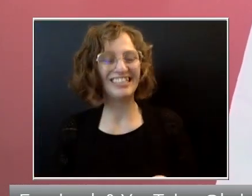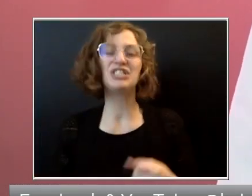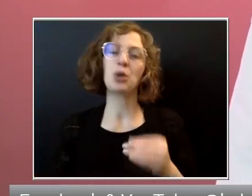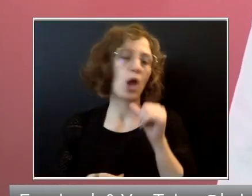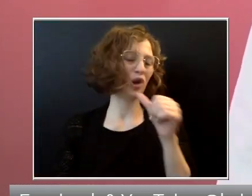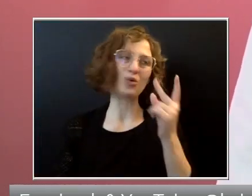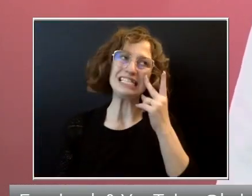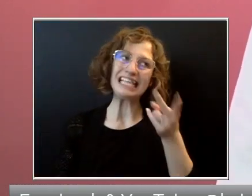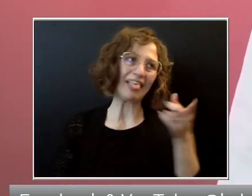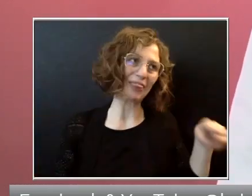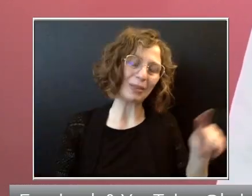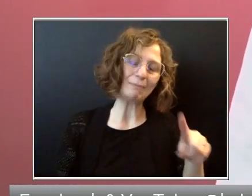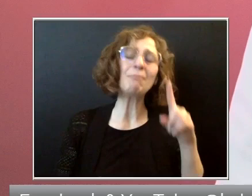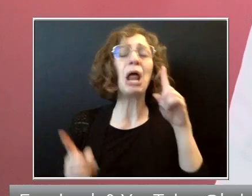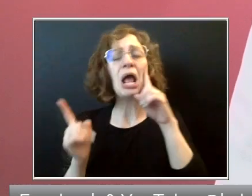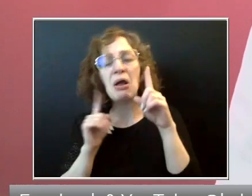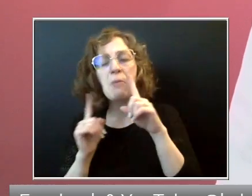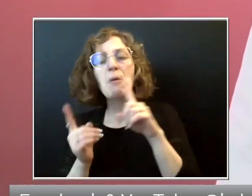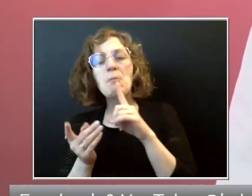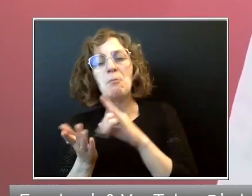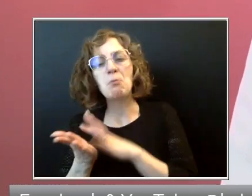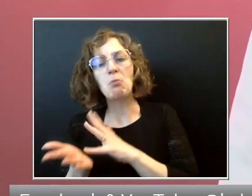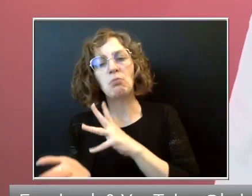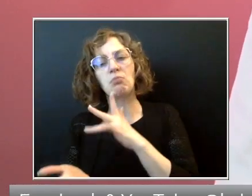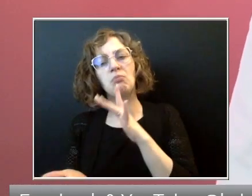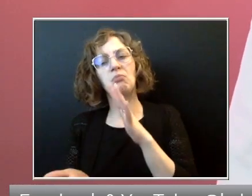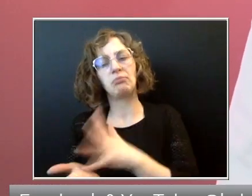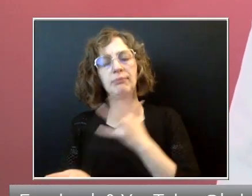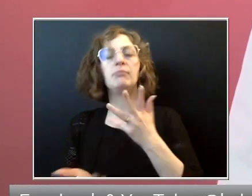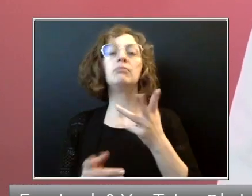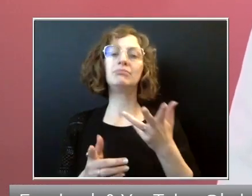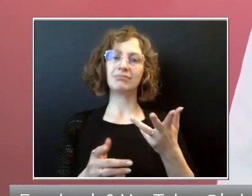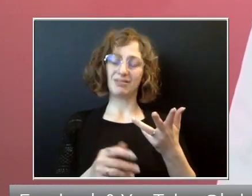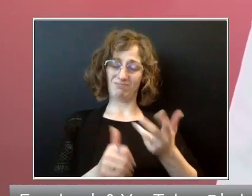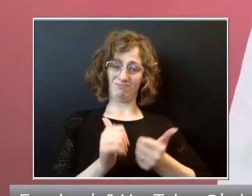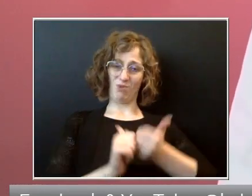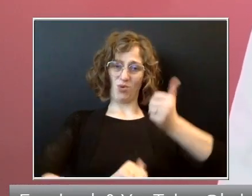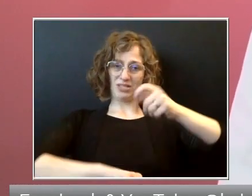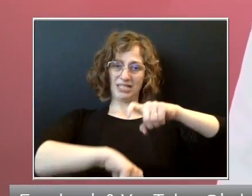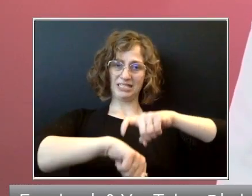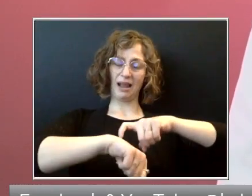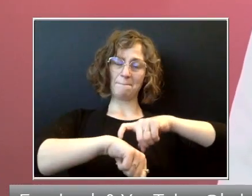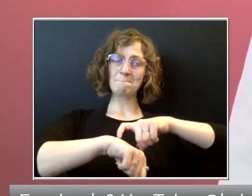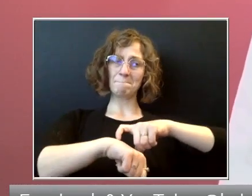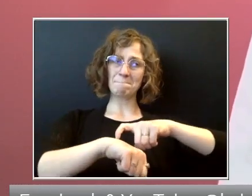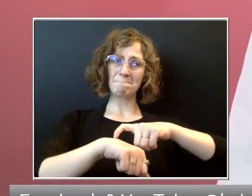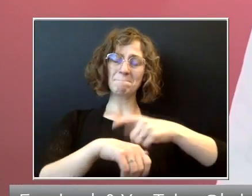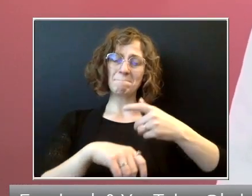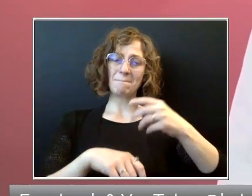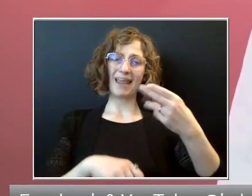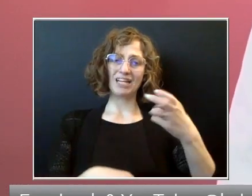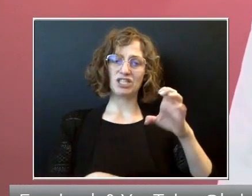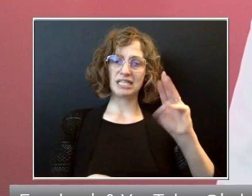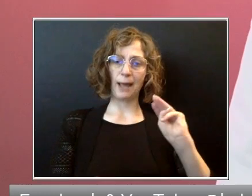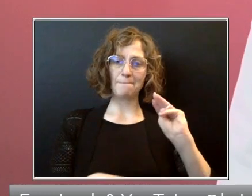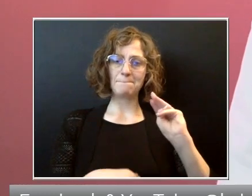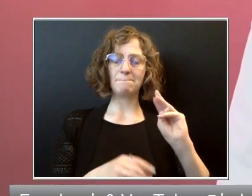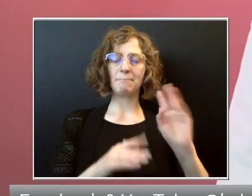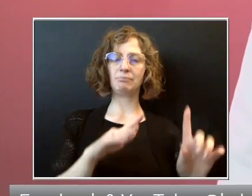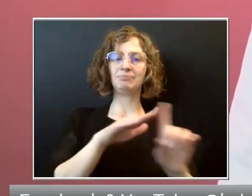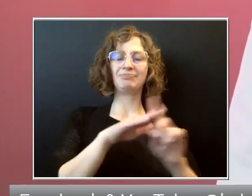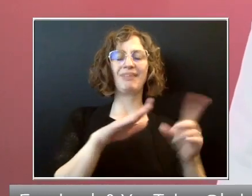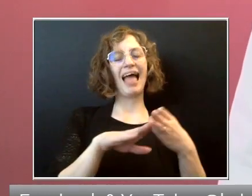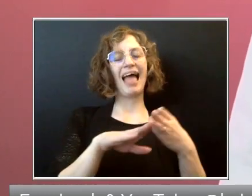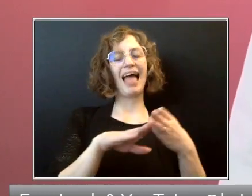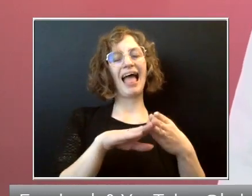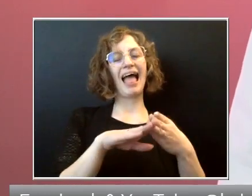But most of the time, this is a disease that manifests after puberty, and most classically